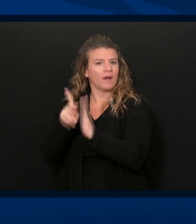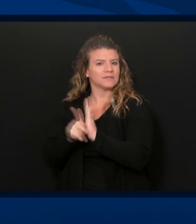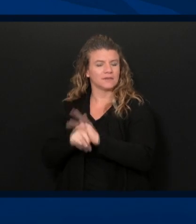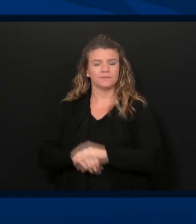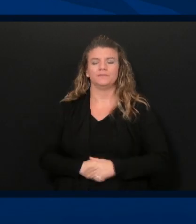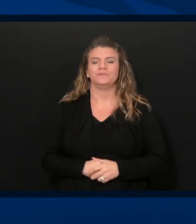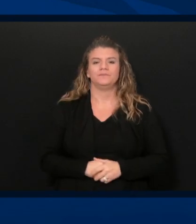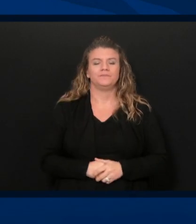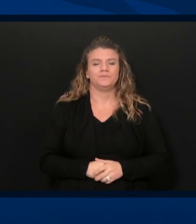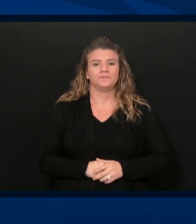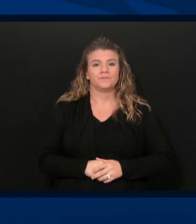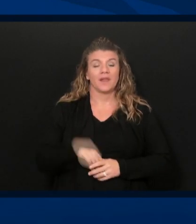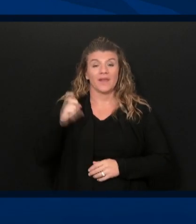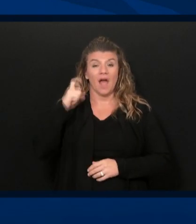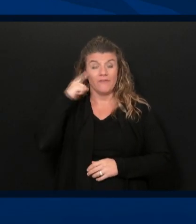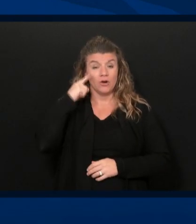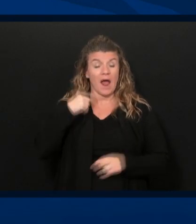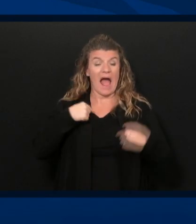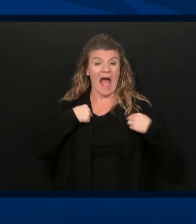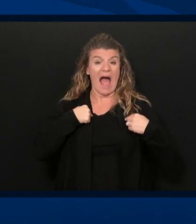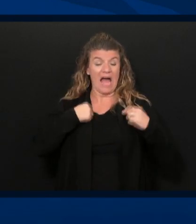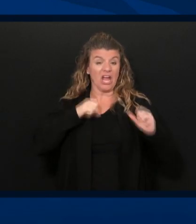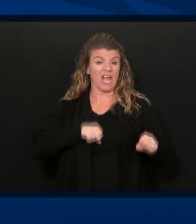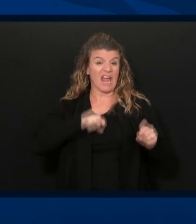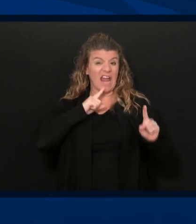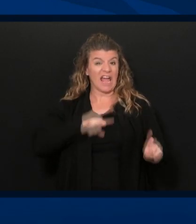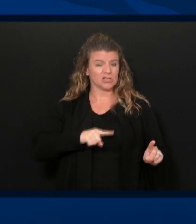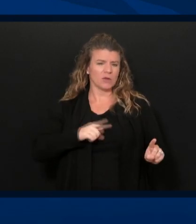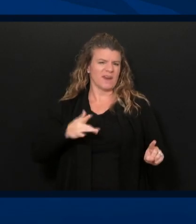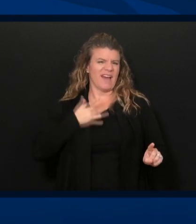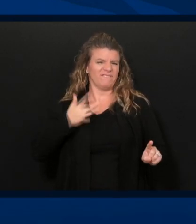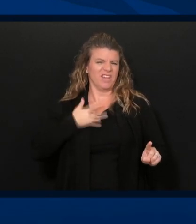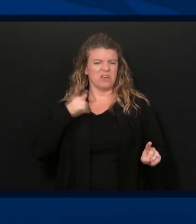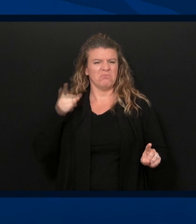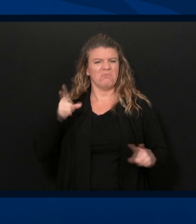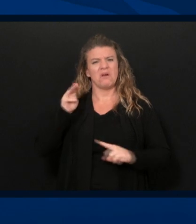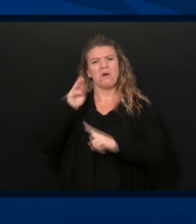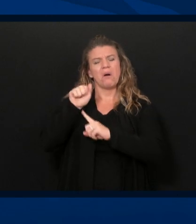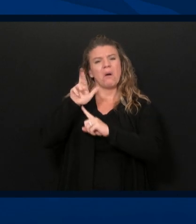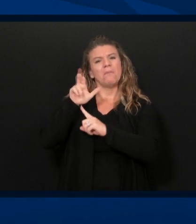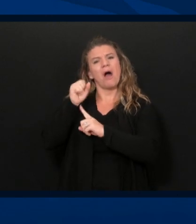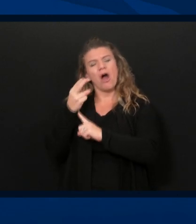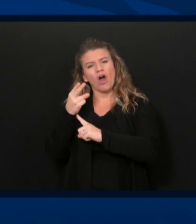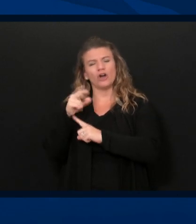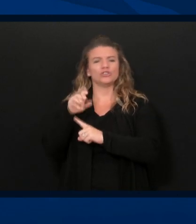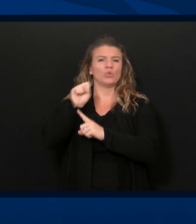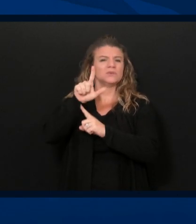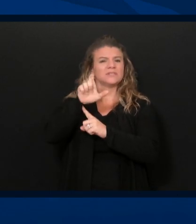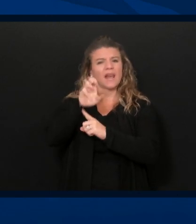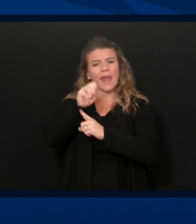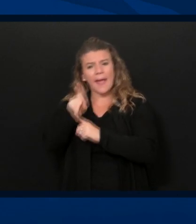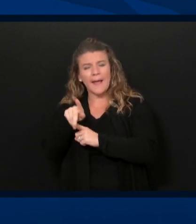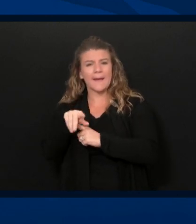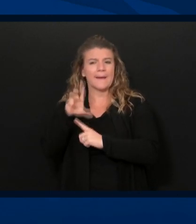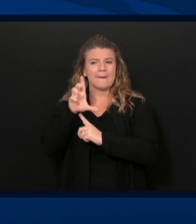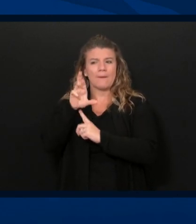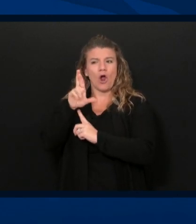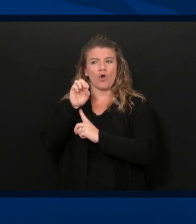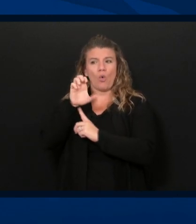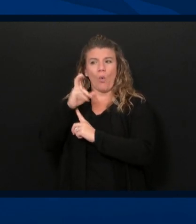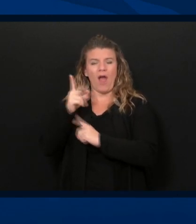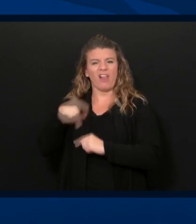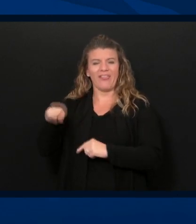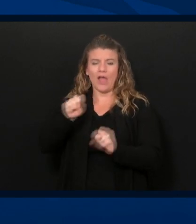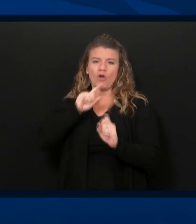that, but I think our people, Dr. Marsh or Dr. Slimp or Secretary Krause can answer it better.